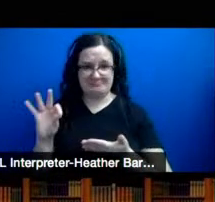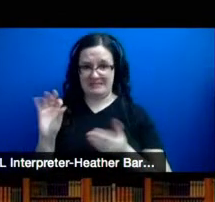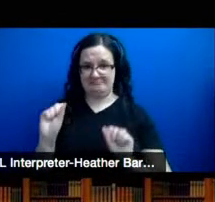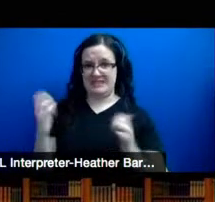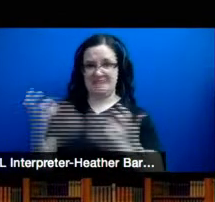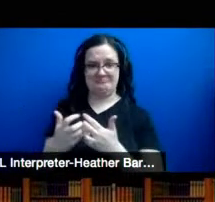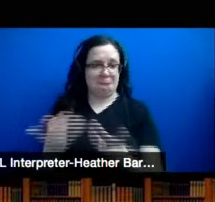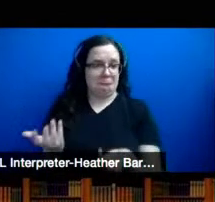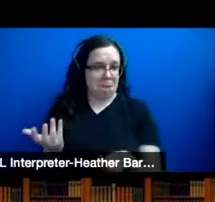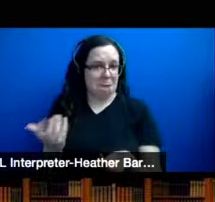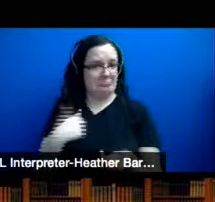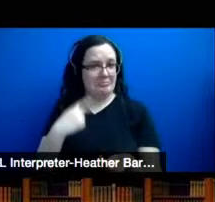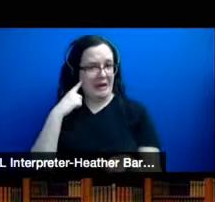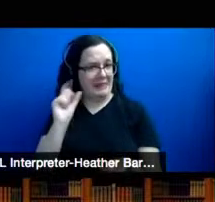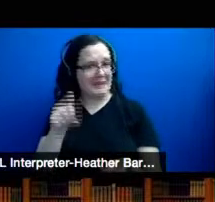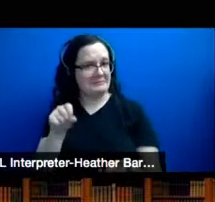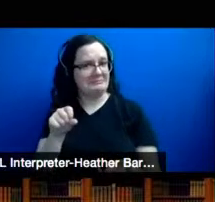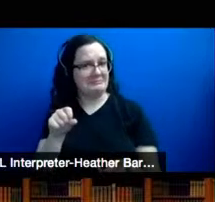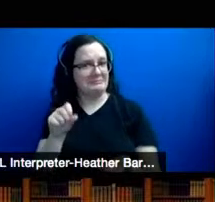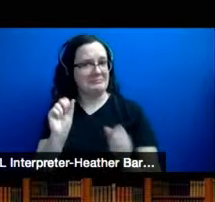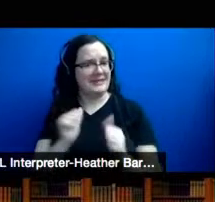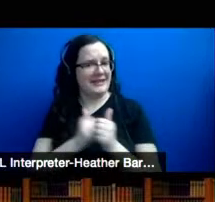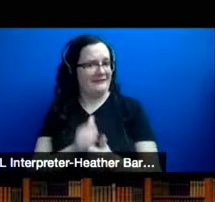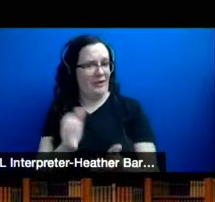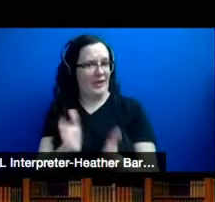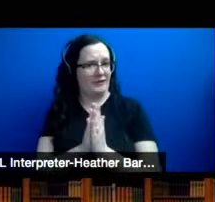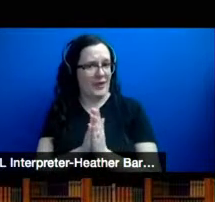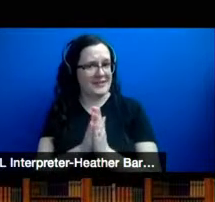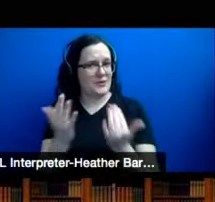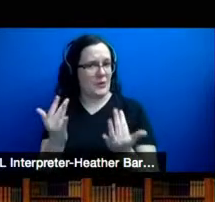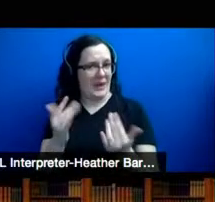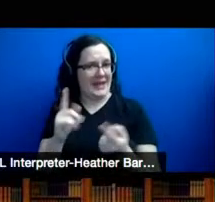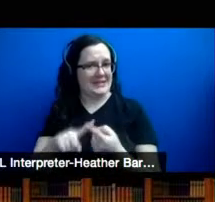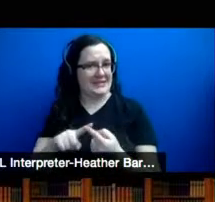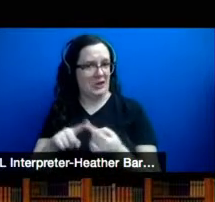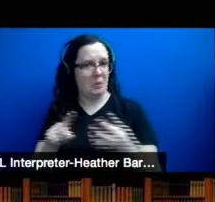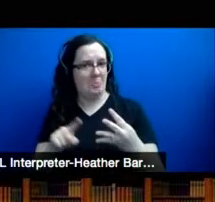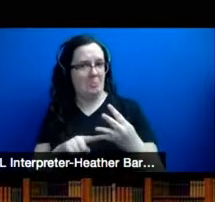to accommodate that request of holding off the work until late June.